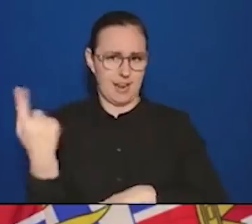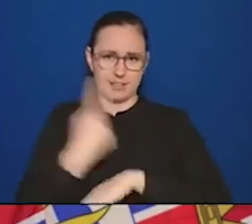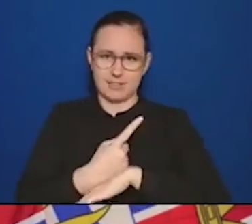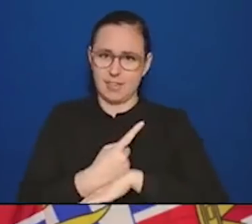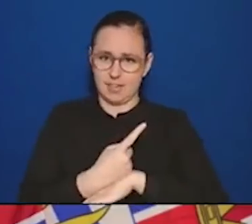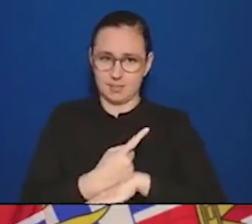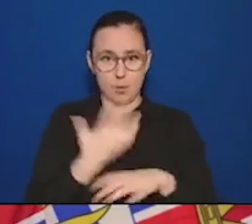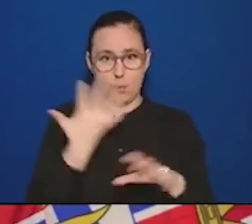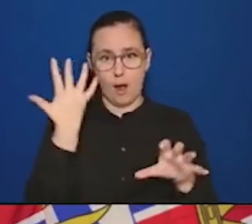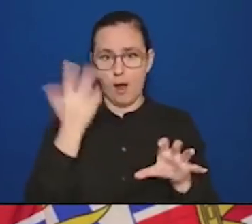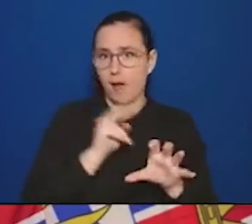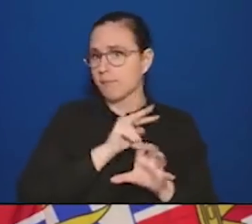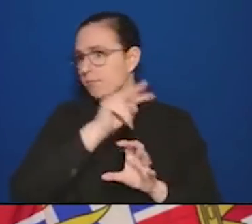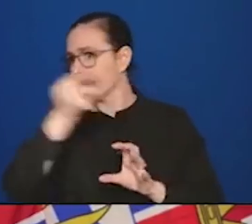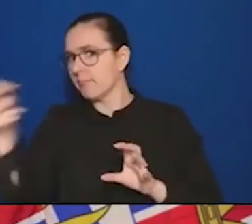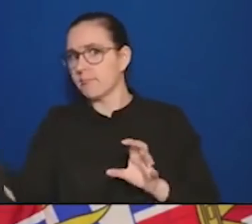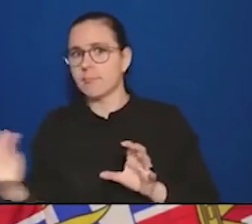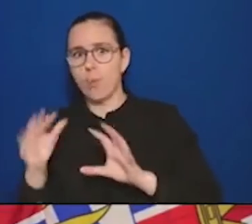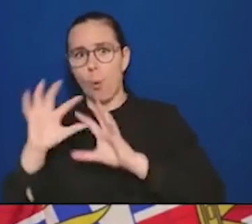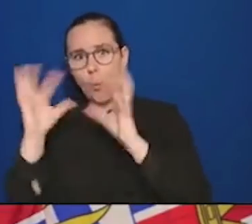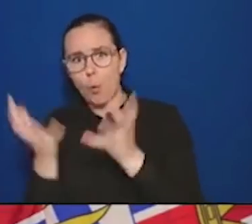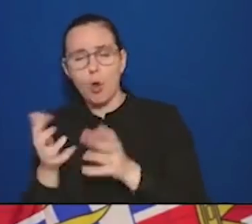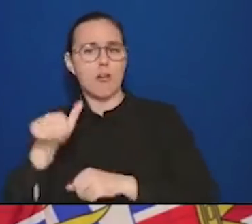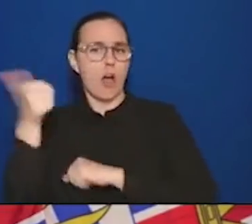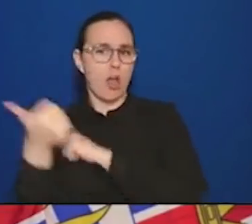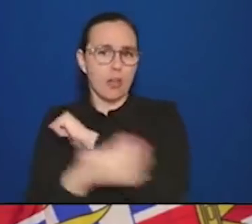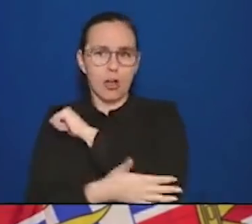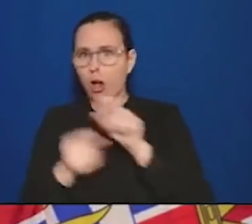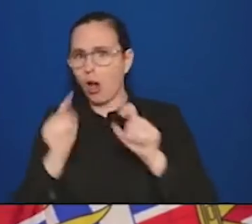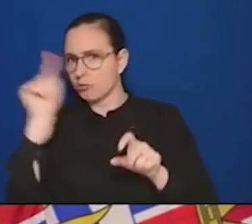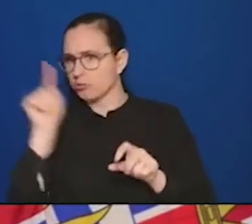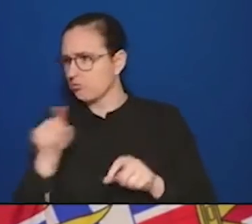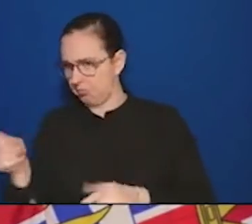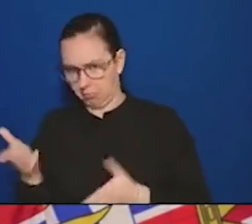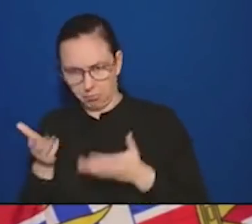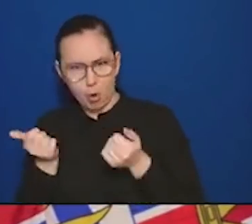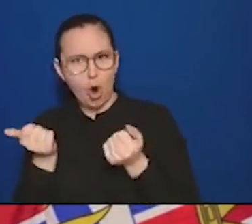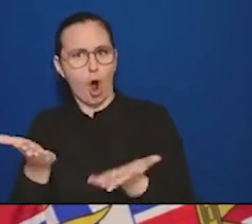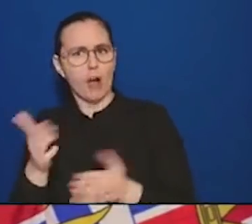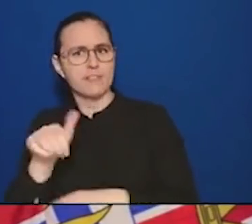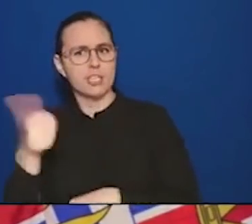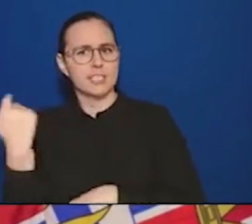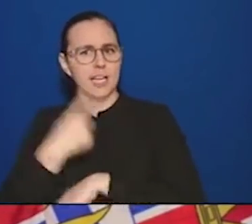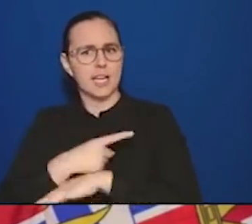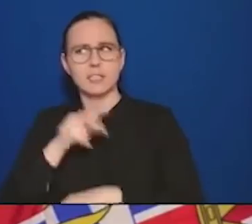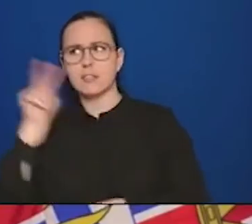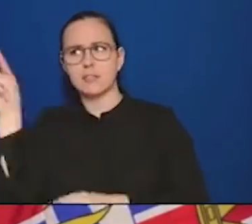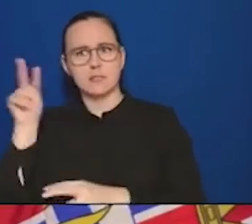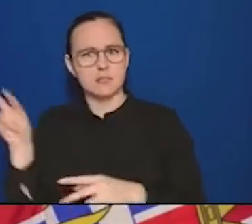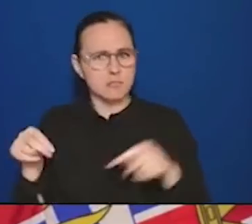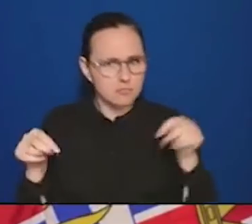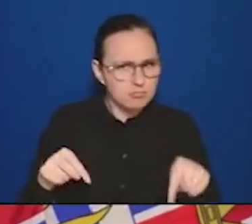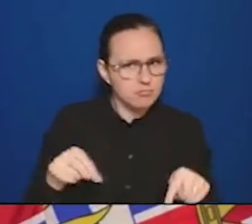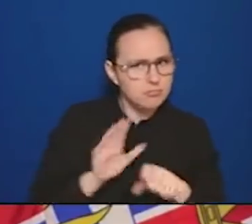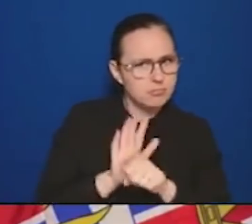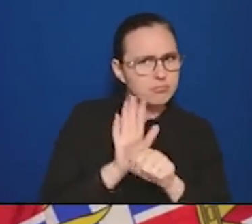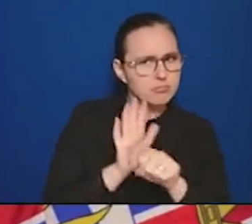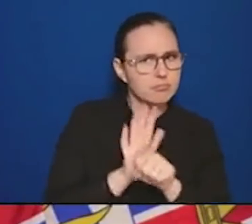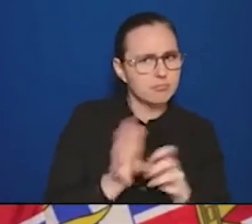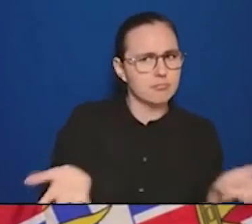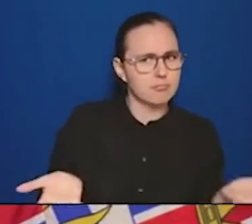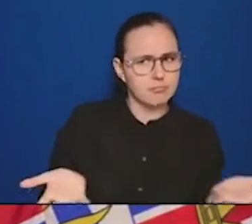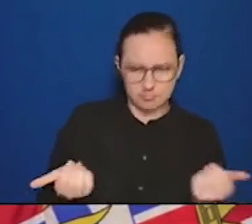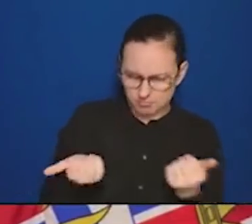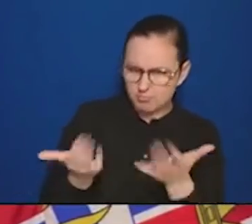offer, 10 days or more. And provide, workers with a lot more options when